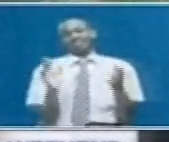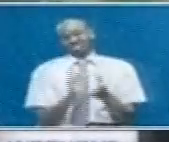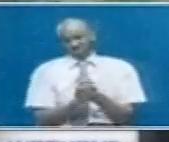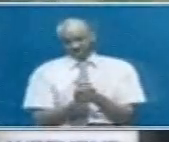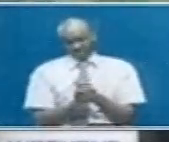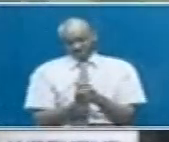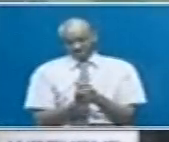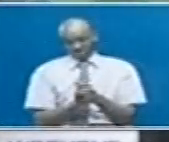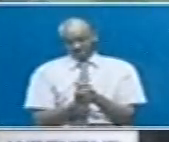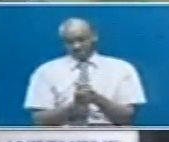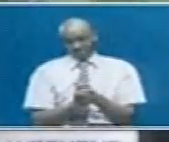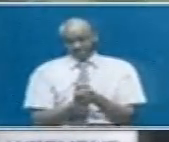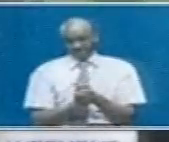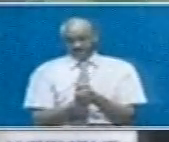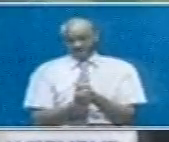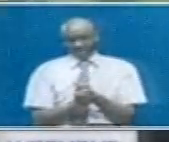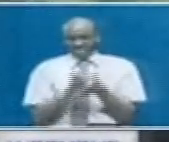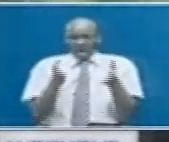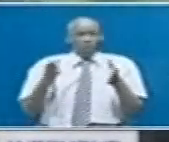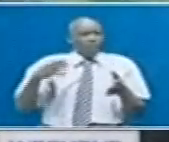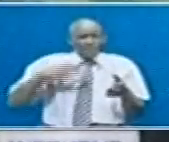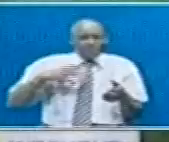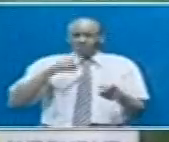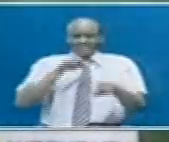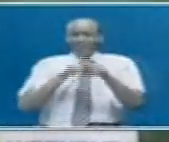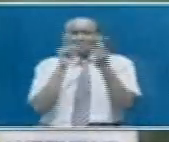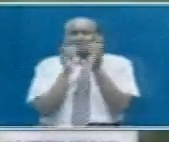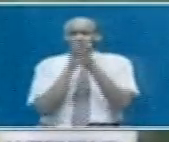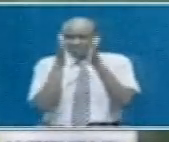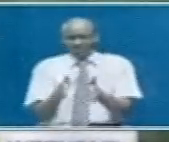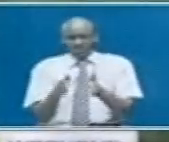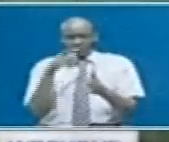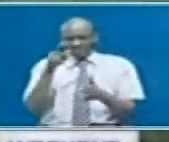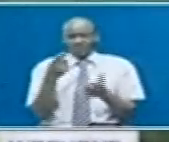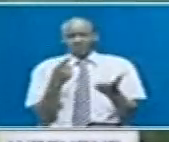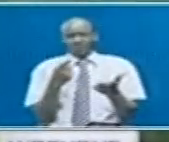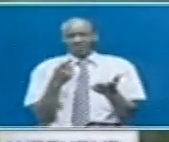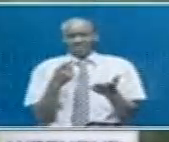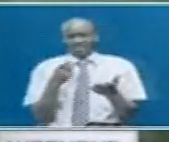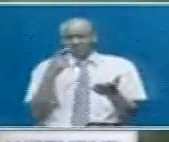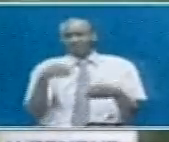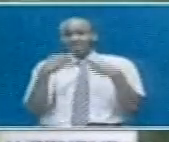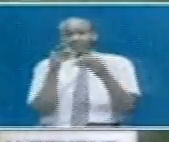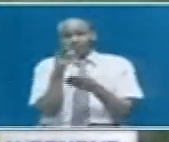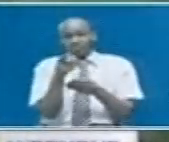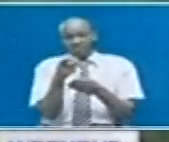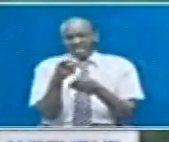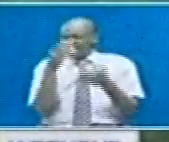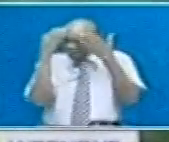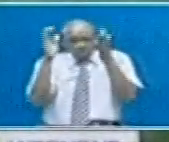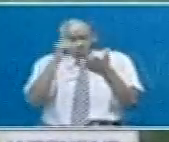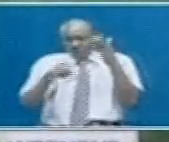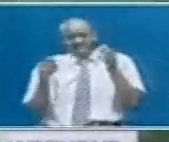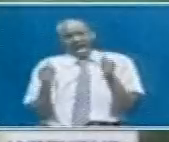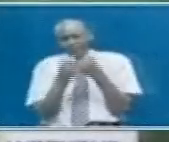Sasa watu wanapokutana na mtu wanamgusa, wanampatia, wanamfanya sijui